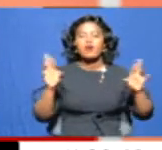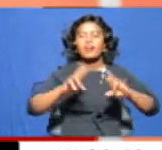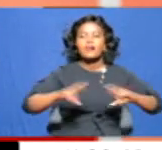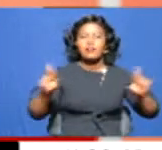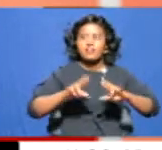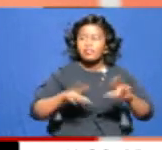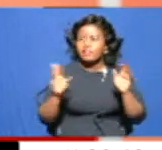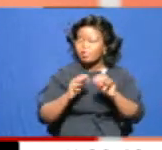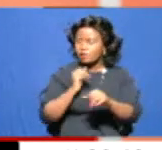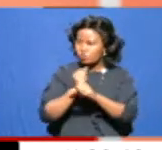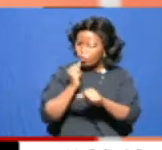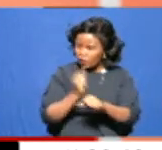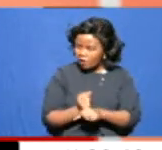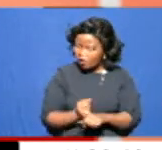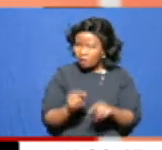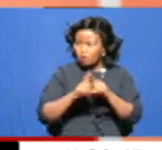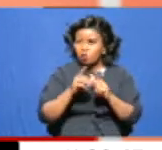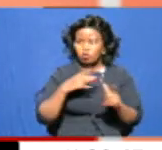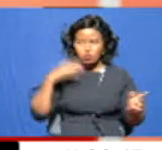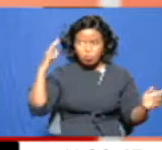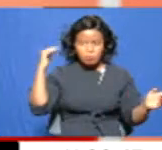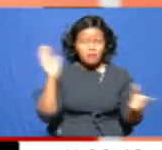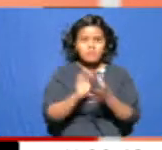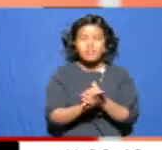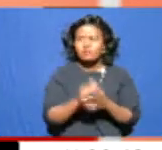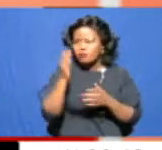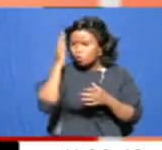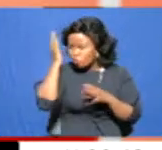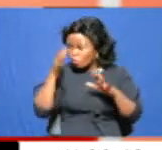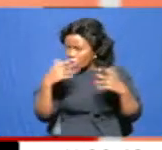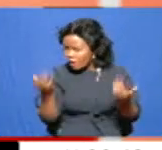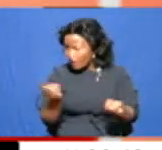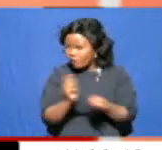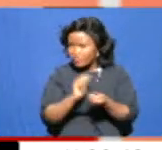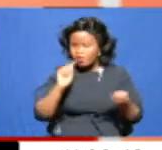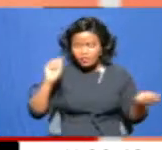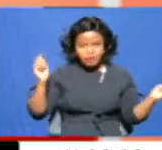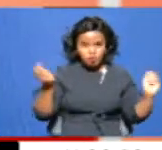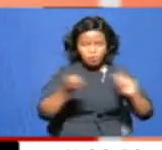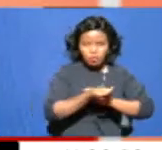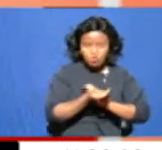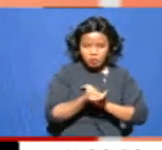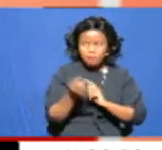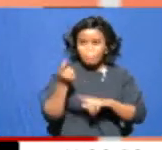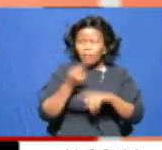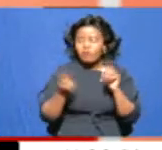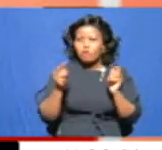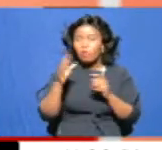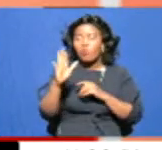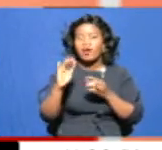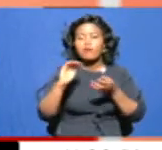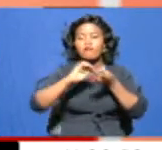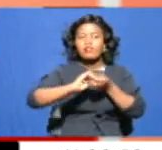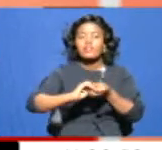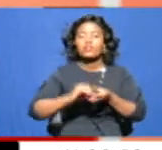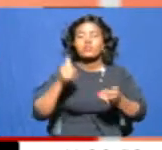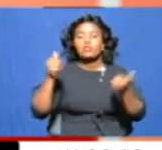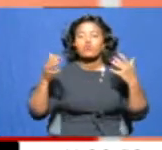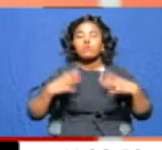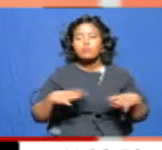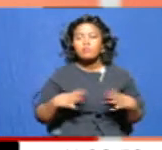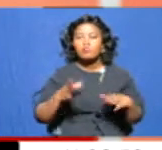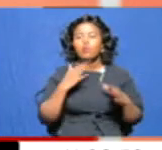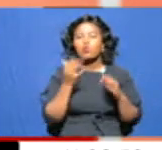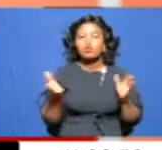like to believe that tells of how much the transformation has been from one of the organizations which people would want to keep off to one